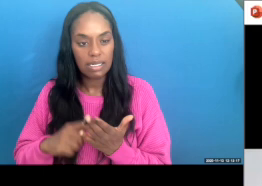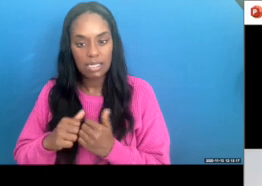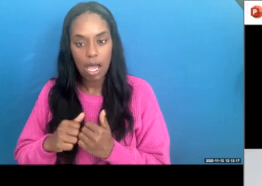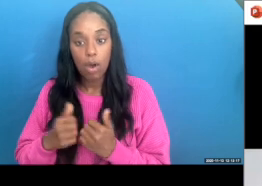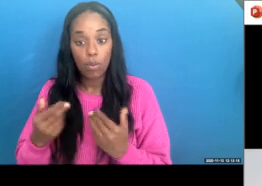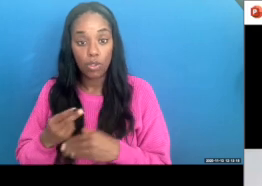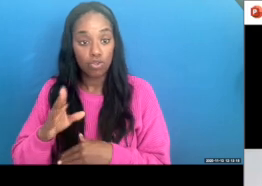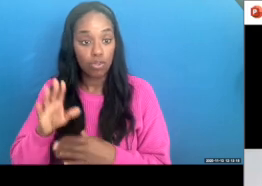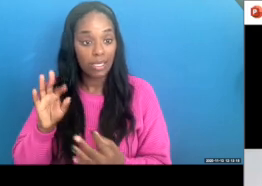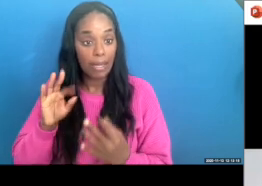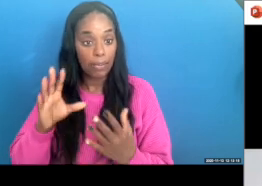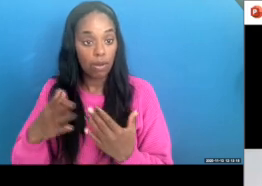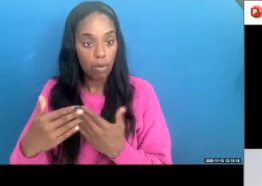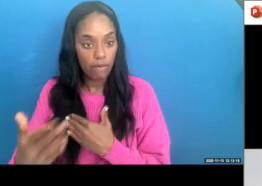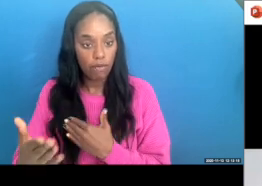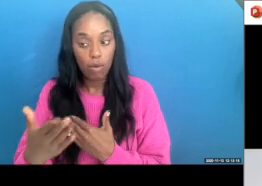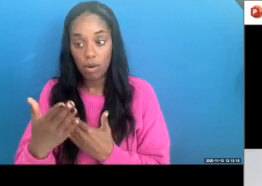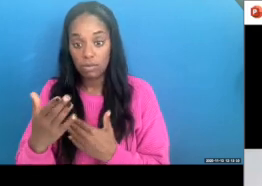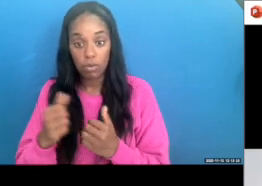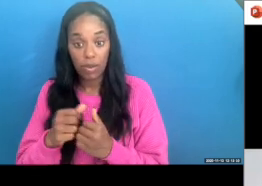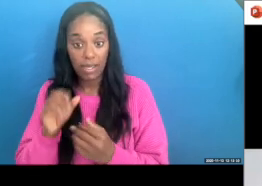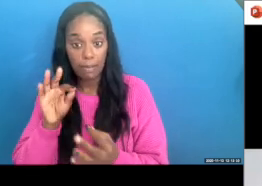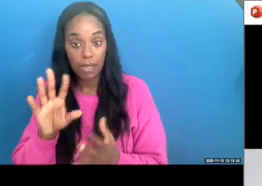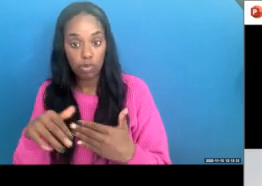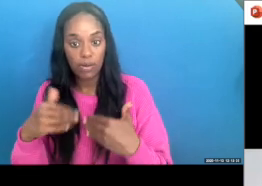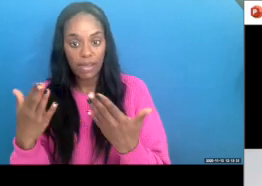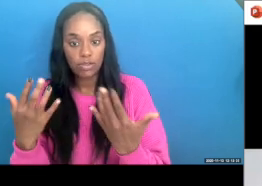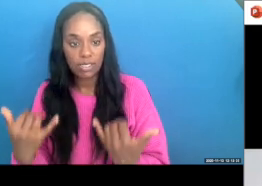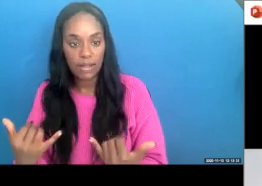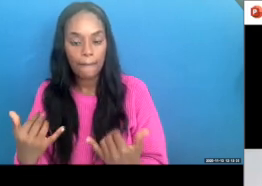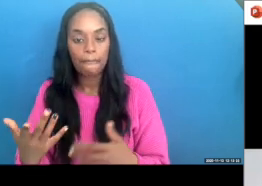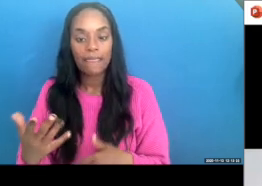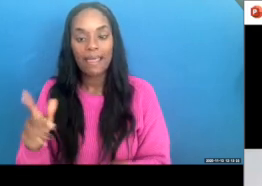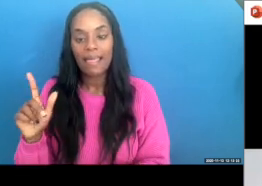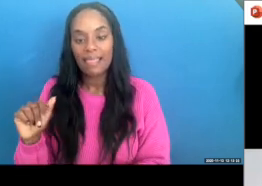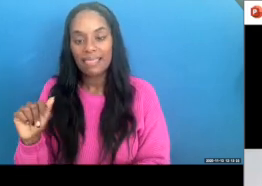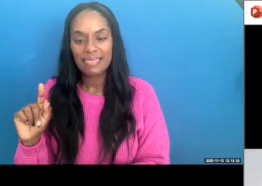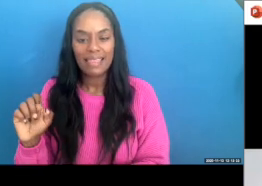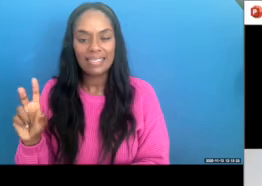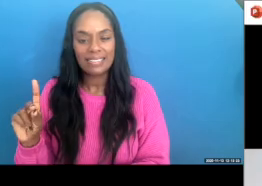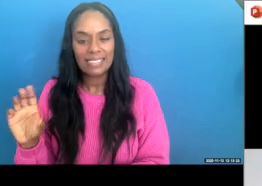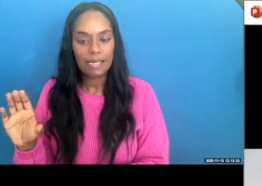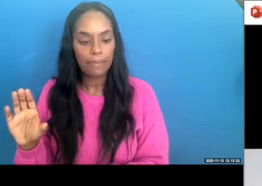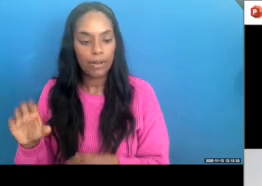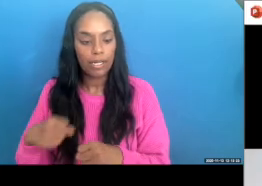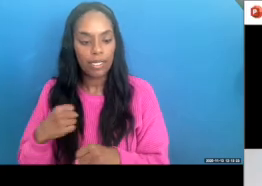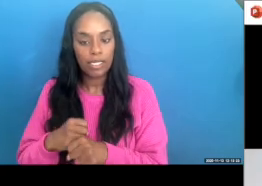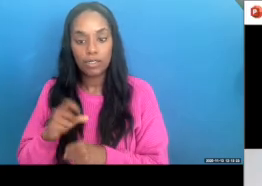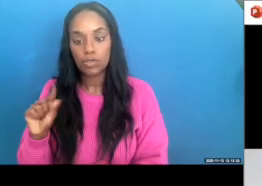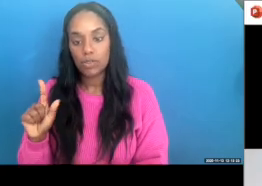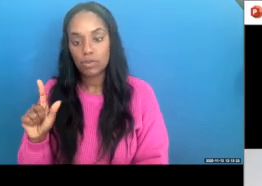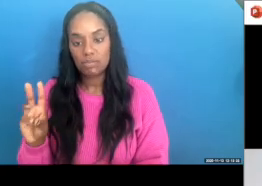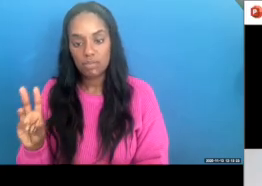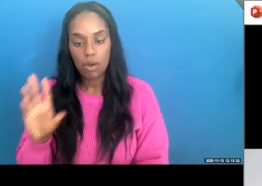we plan to summarize past meetings and discuss how we'll use your input moving forward, including the input that you all